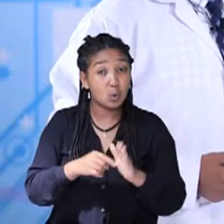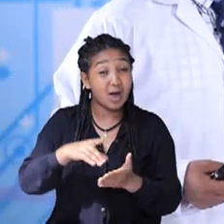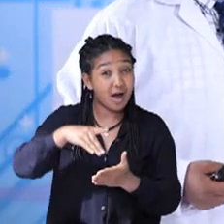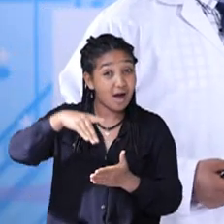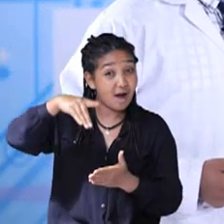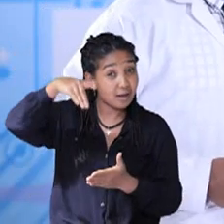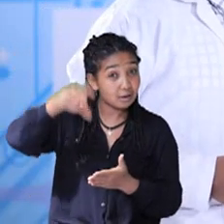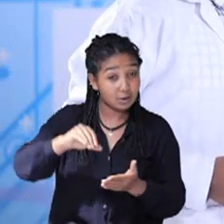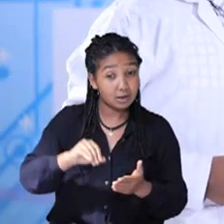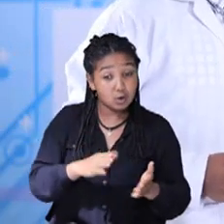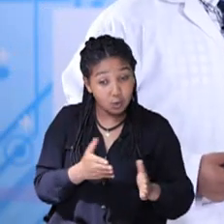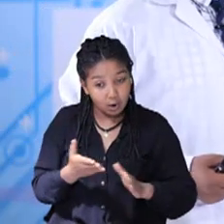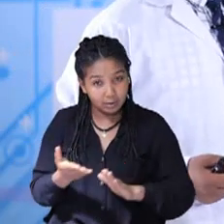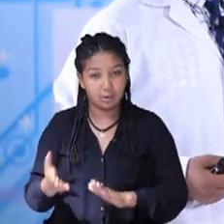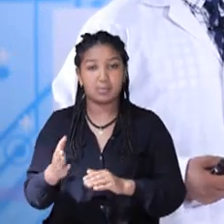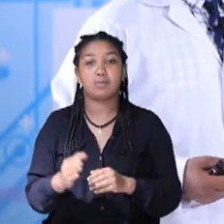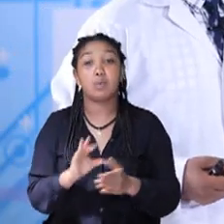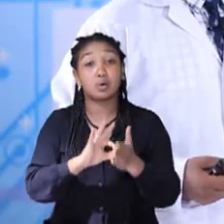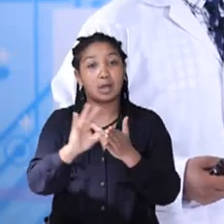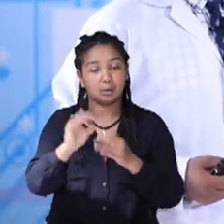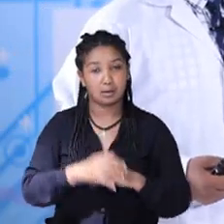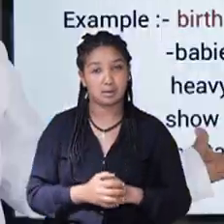higher neonatal mortality rate.